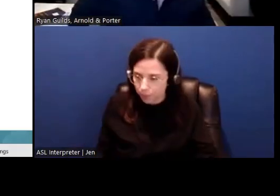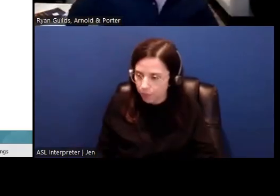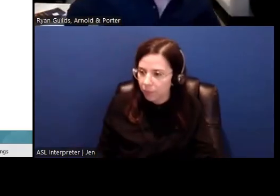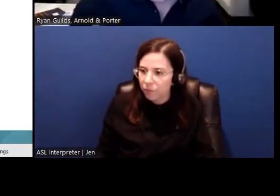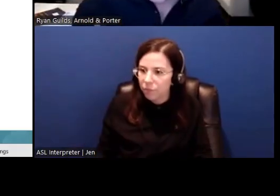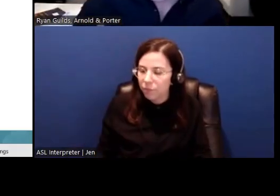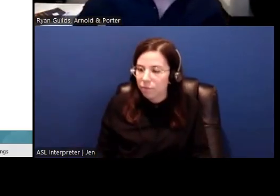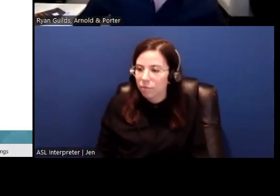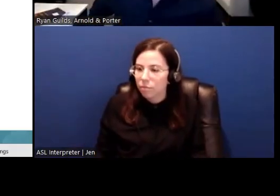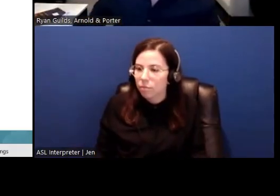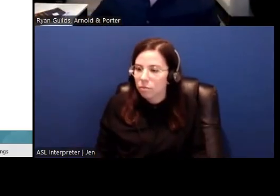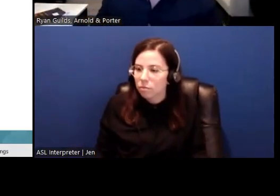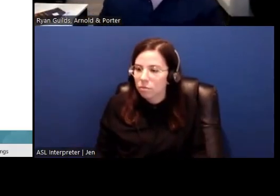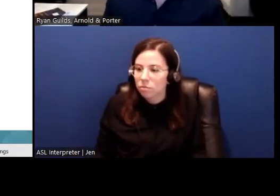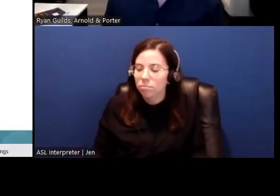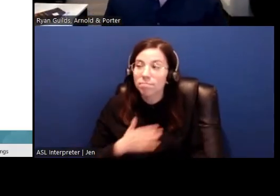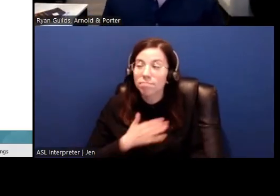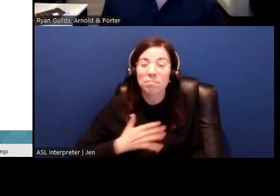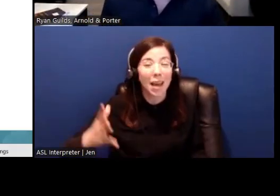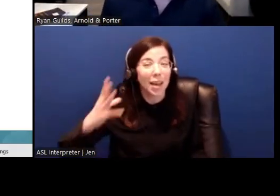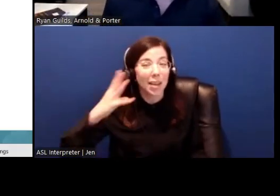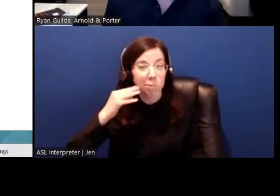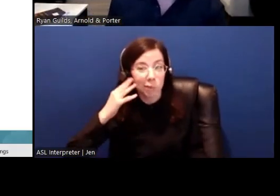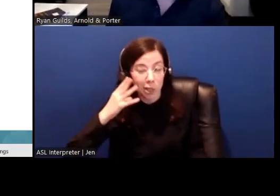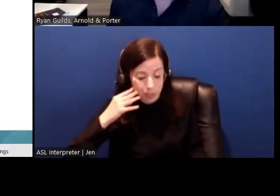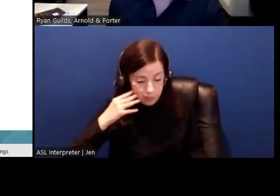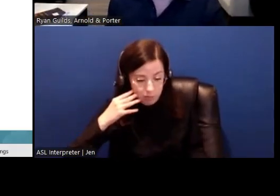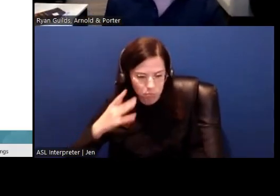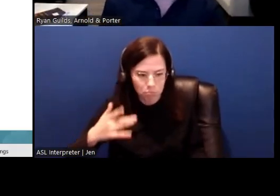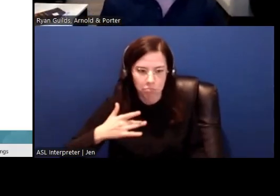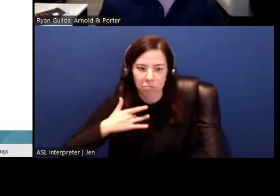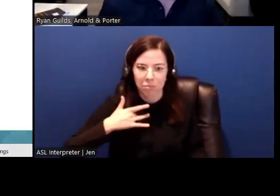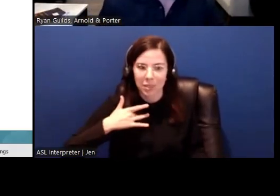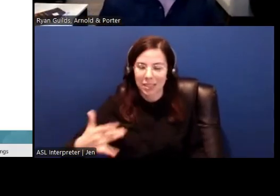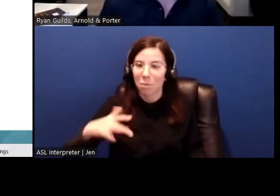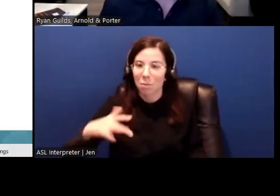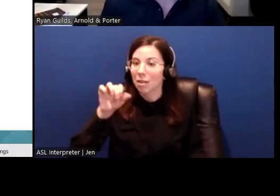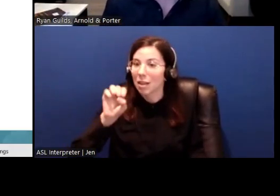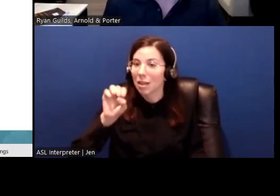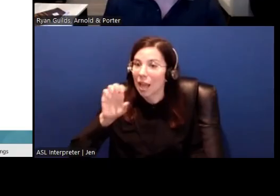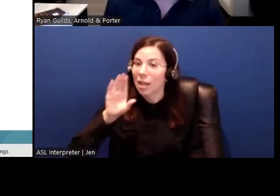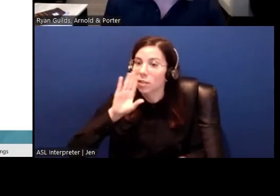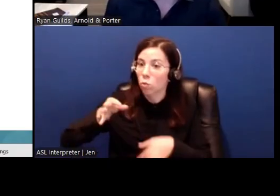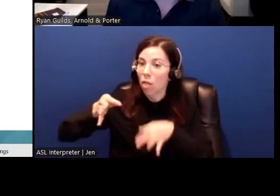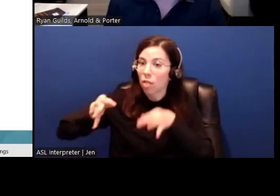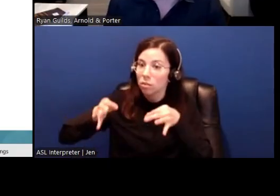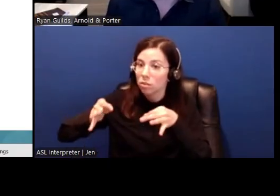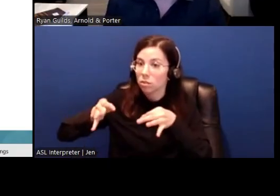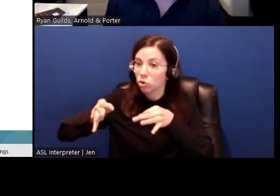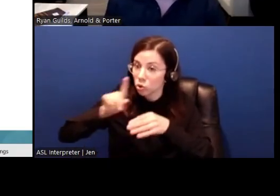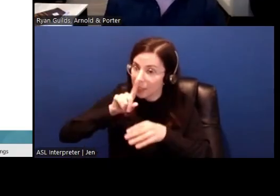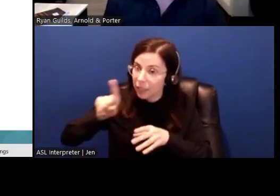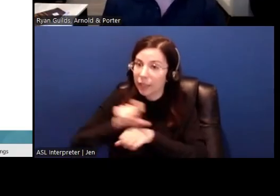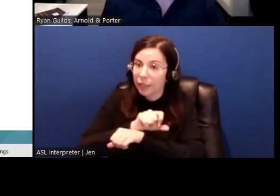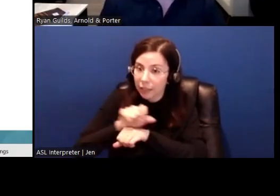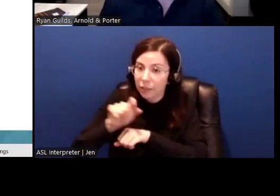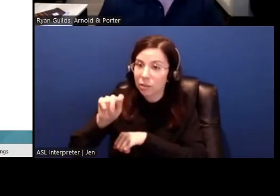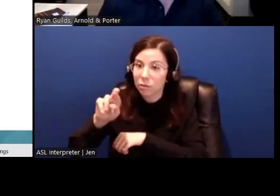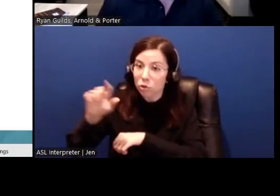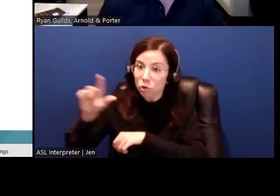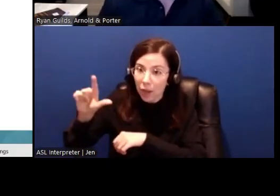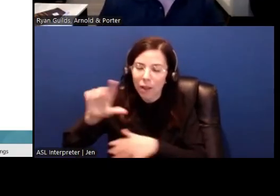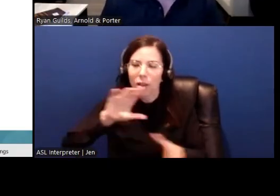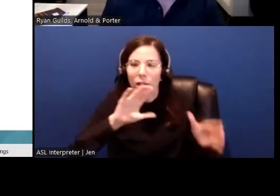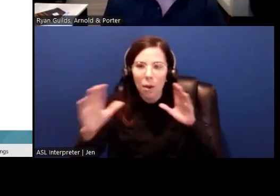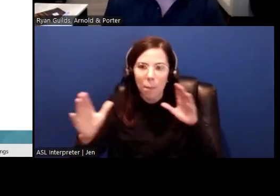my experience, more likely for a case to go to trial in the military justice system than in the civilian